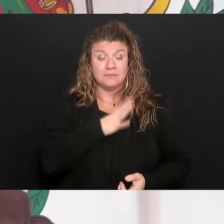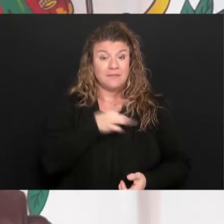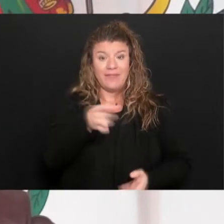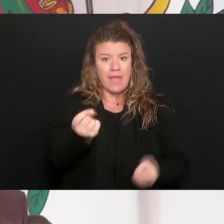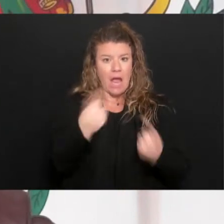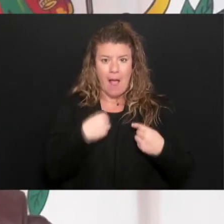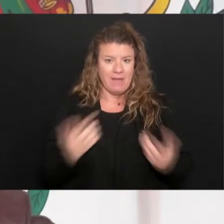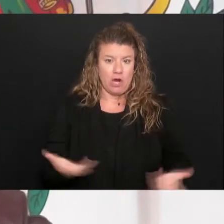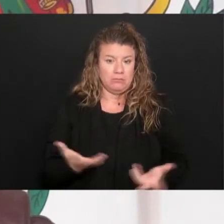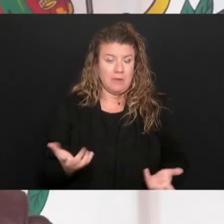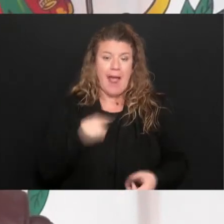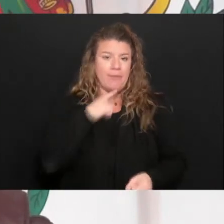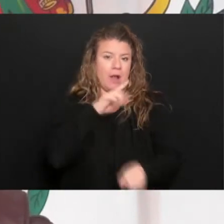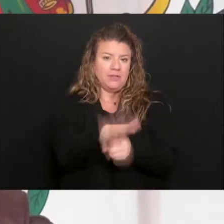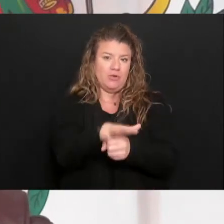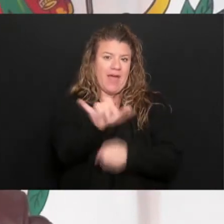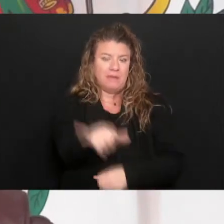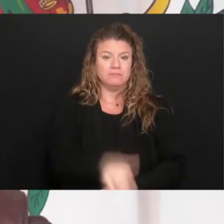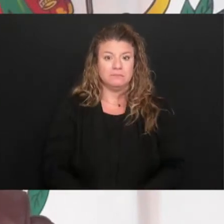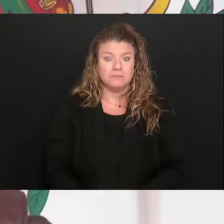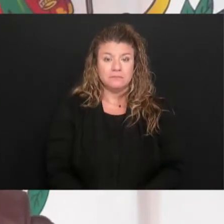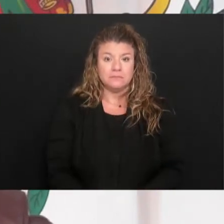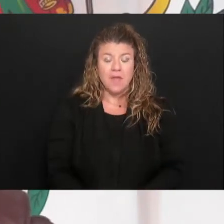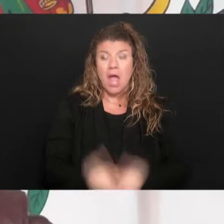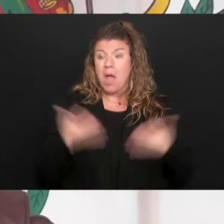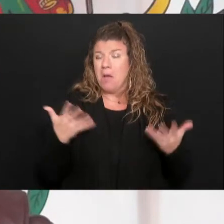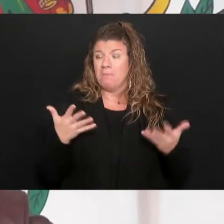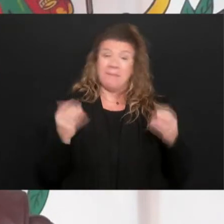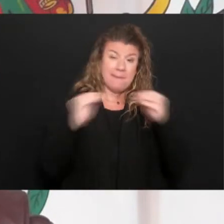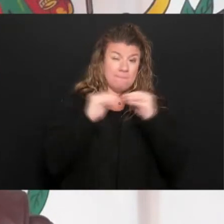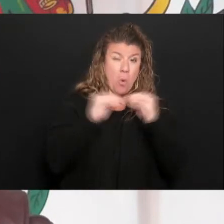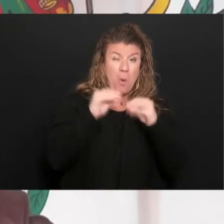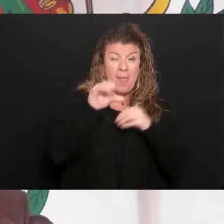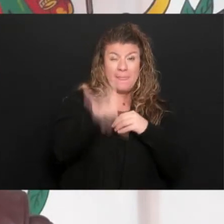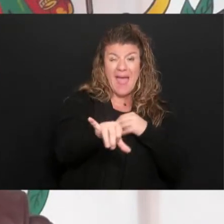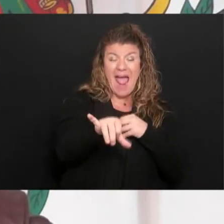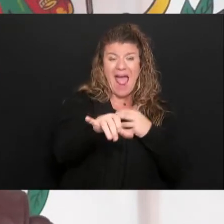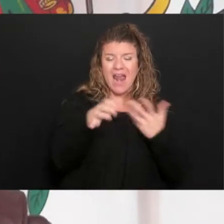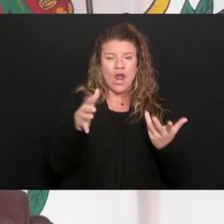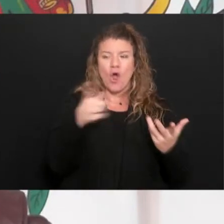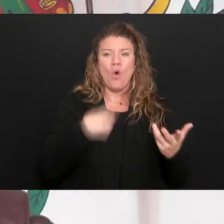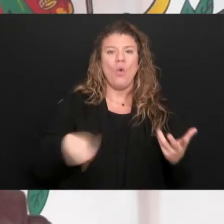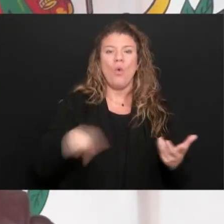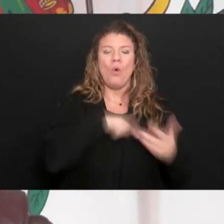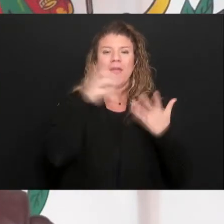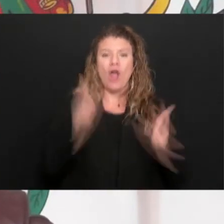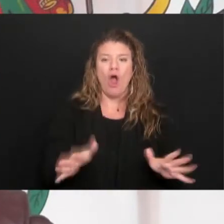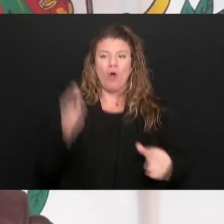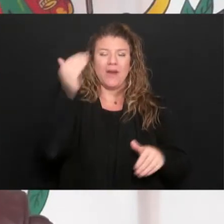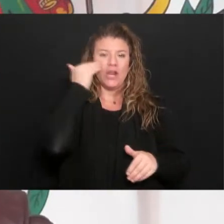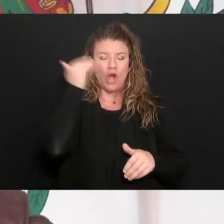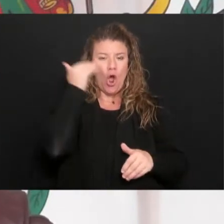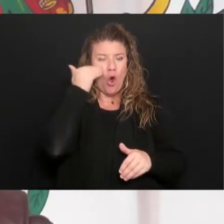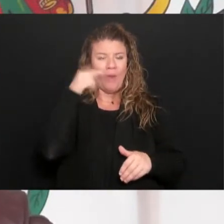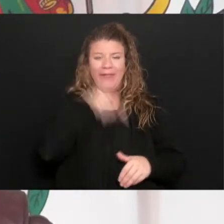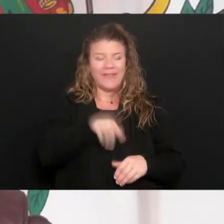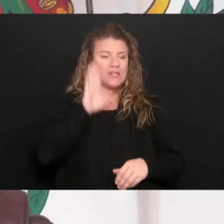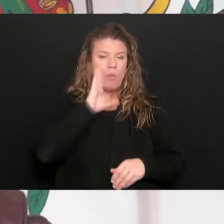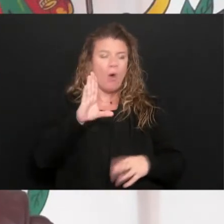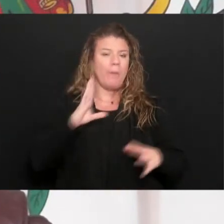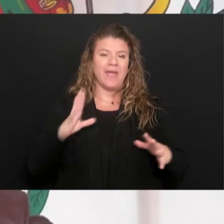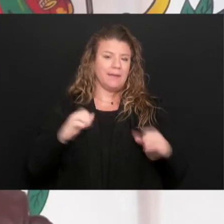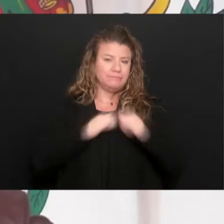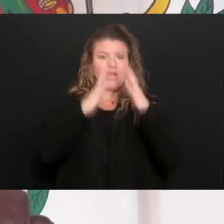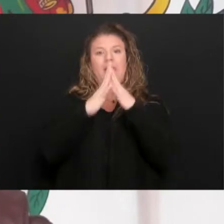to come to. I'll promise you that. But beyond that, we all know it's a great big uphill climb and